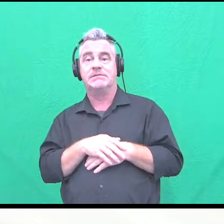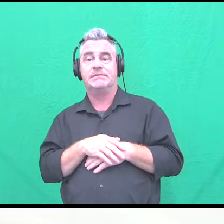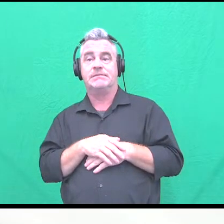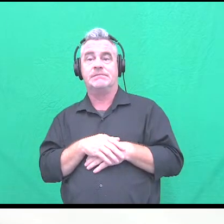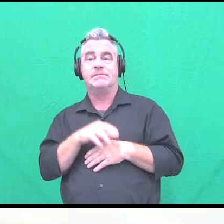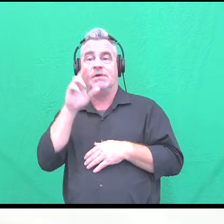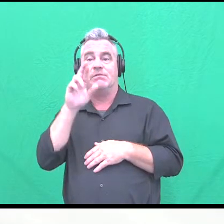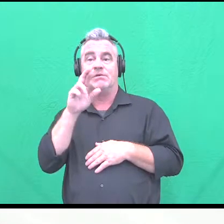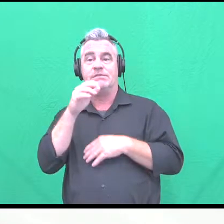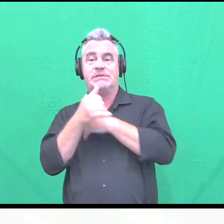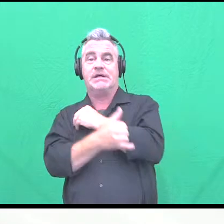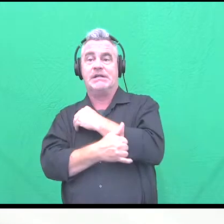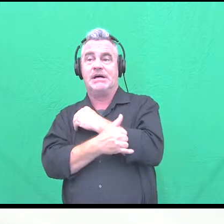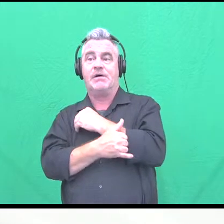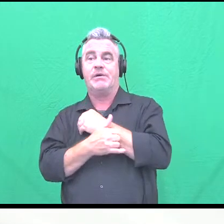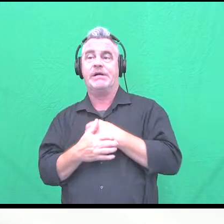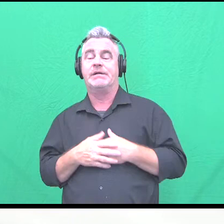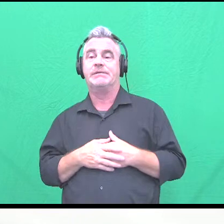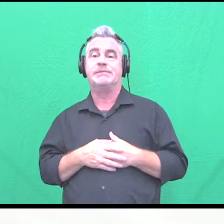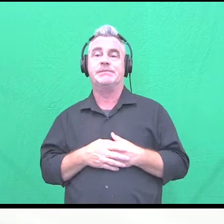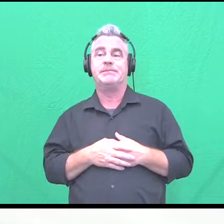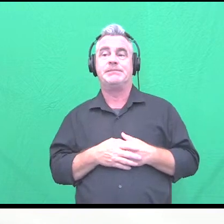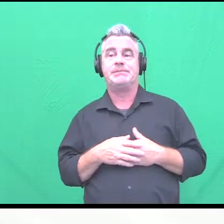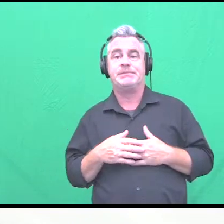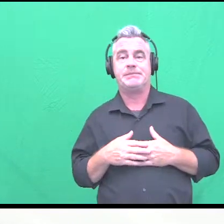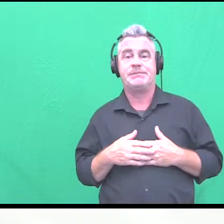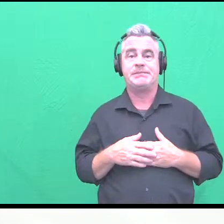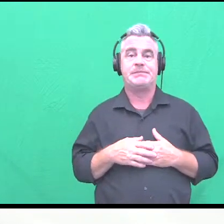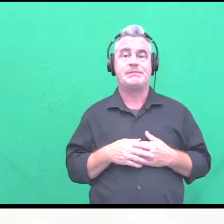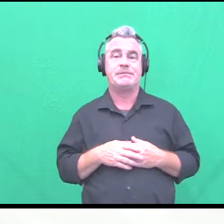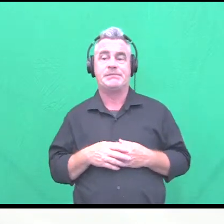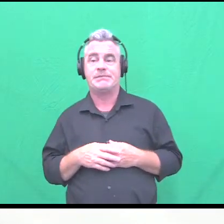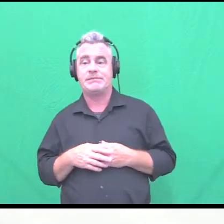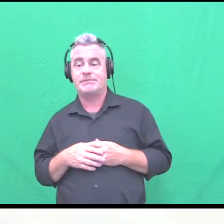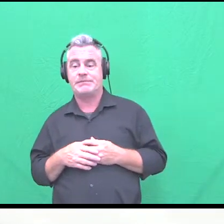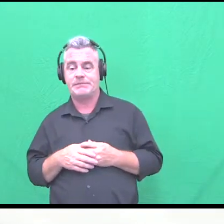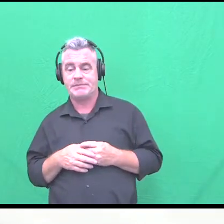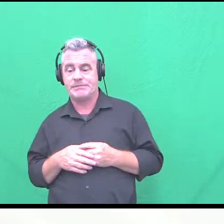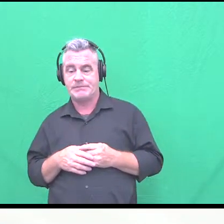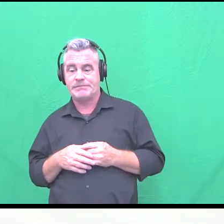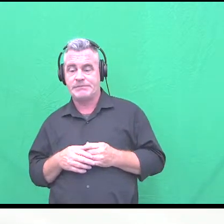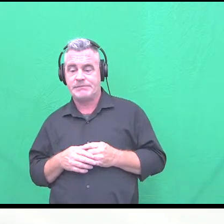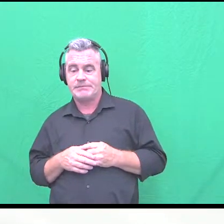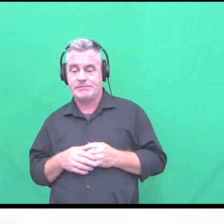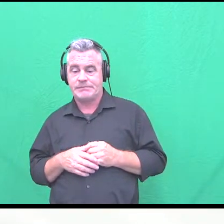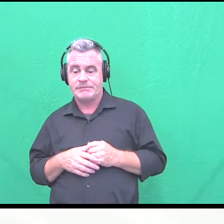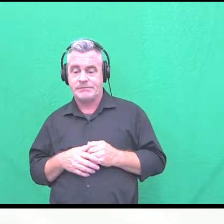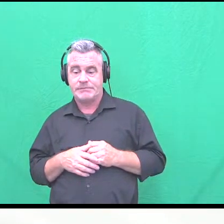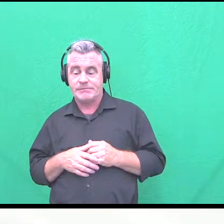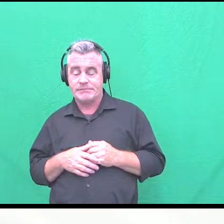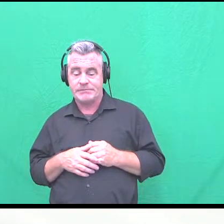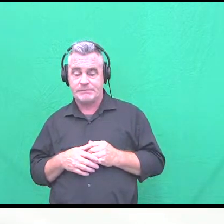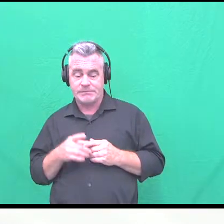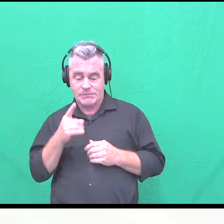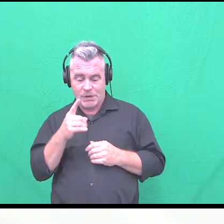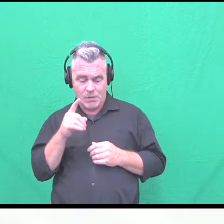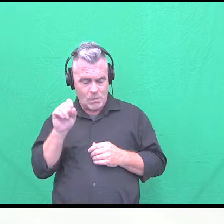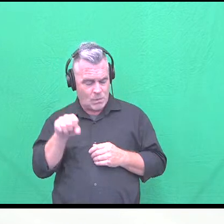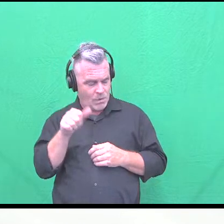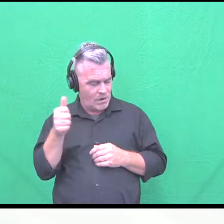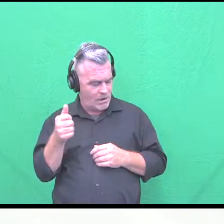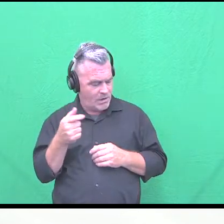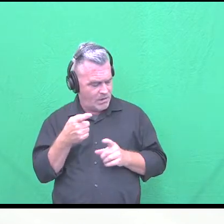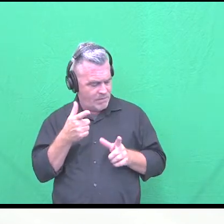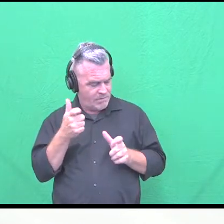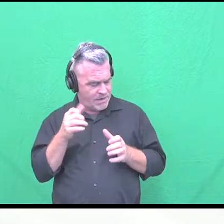Riverside County population, that youth population, is fully vaccinated currently. One other quick comment,